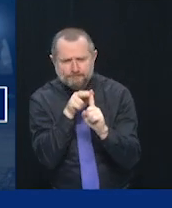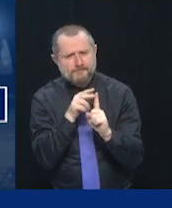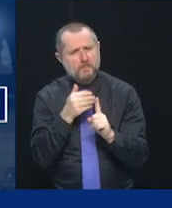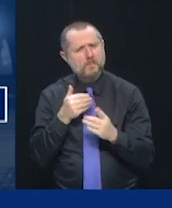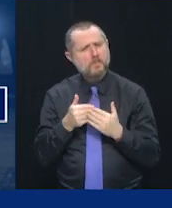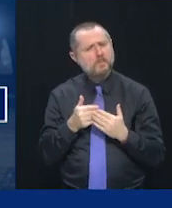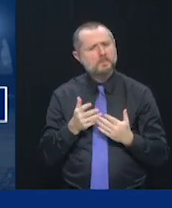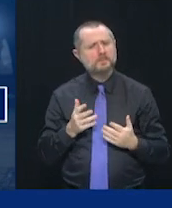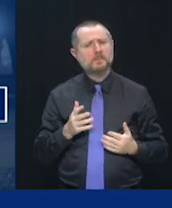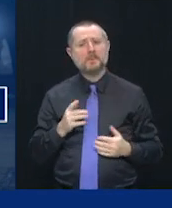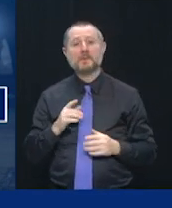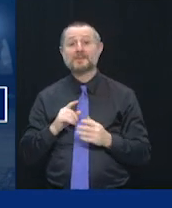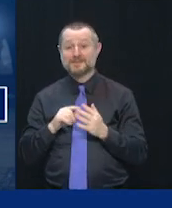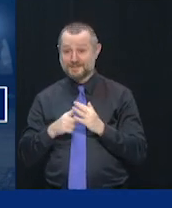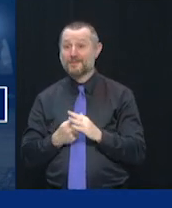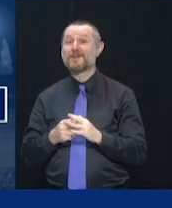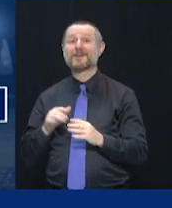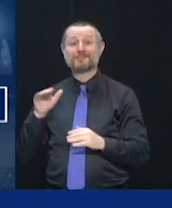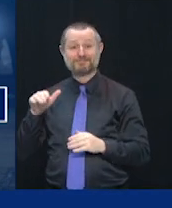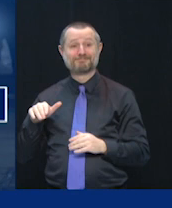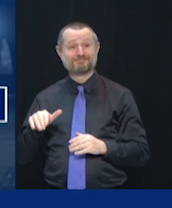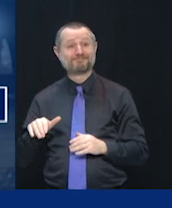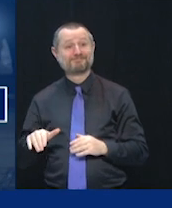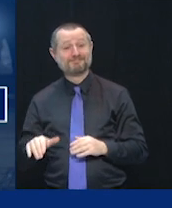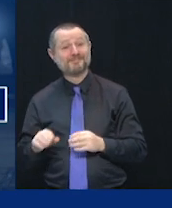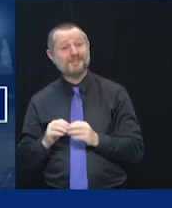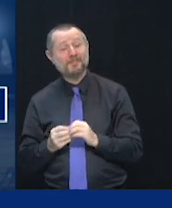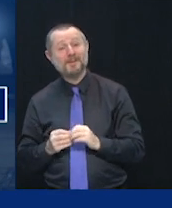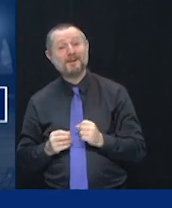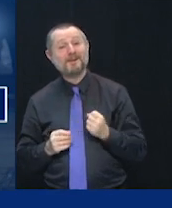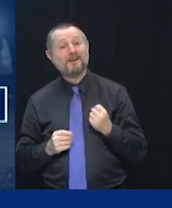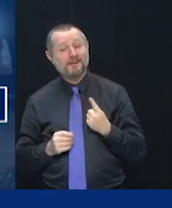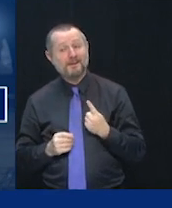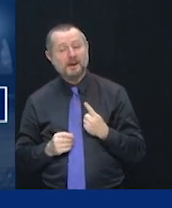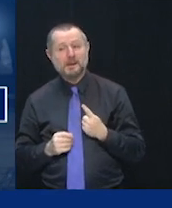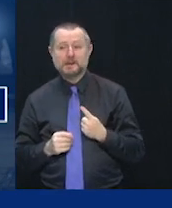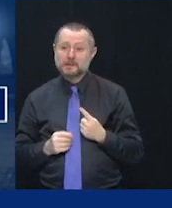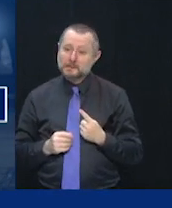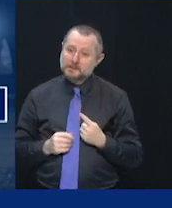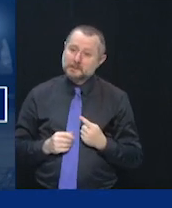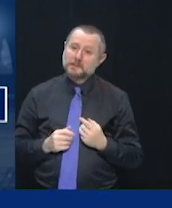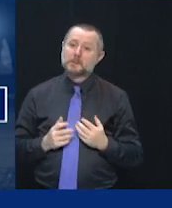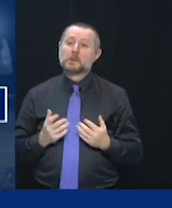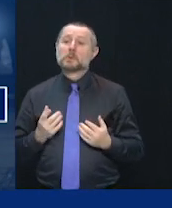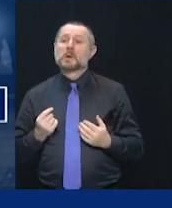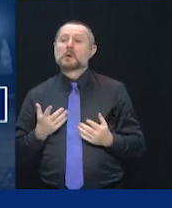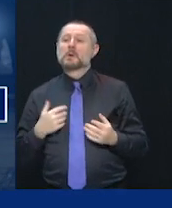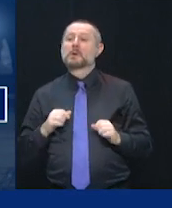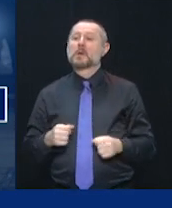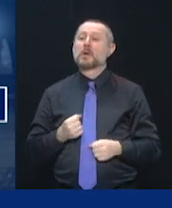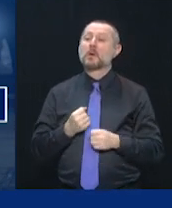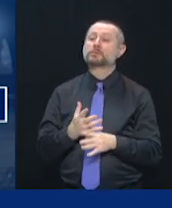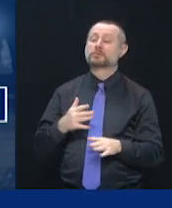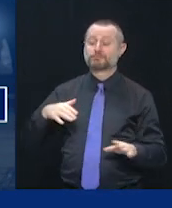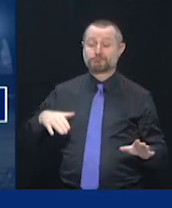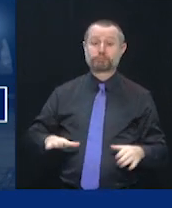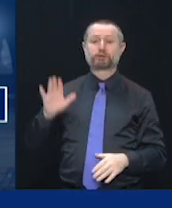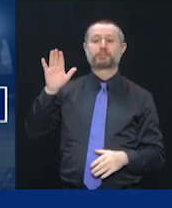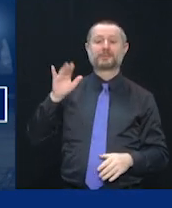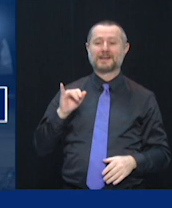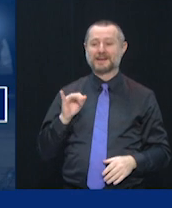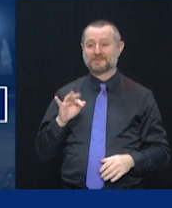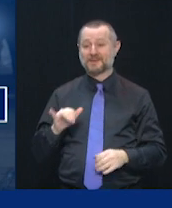down. All those numbers are on the way down. Well, what could change it? A variant strain could